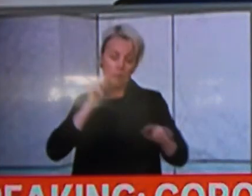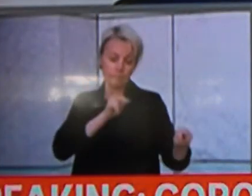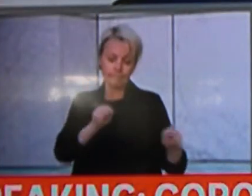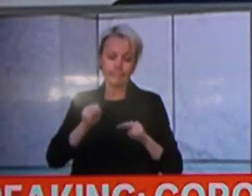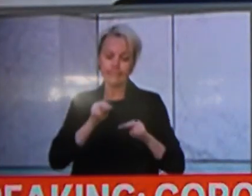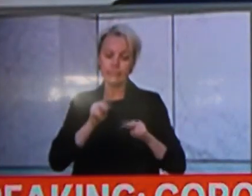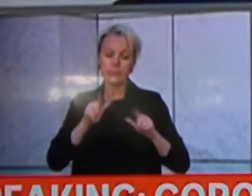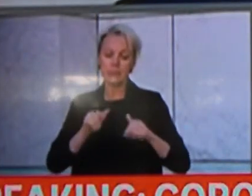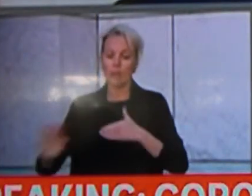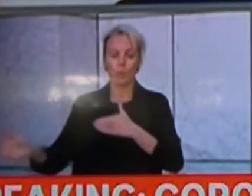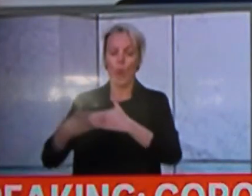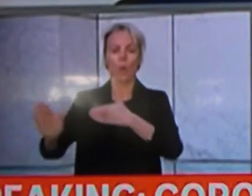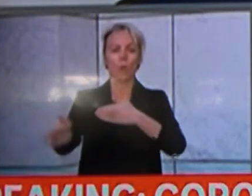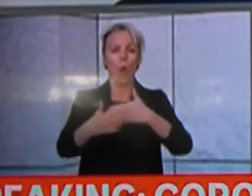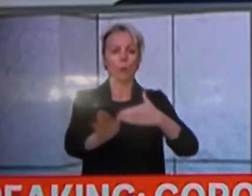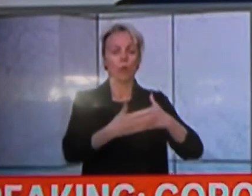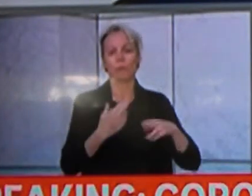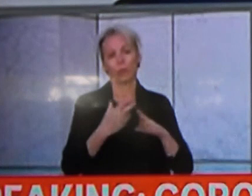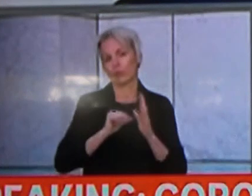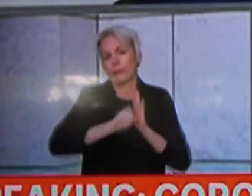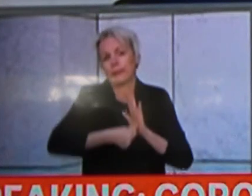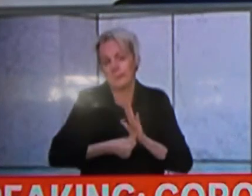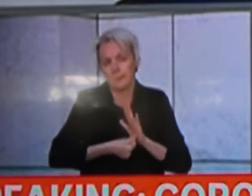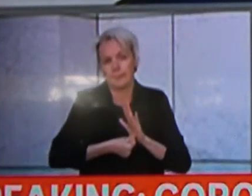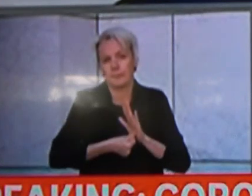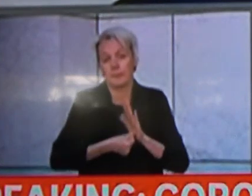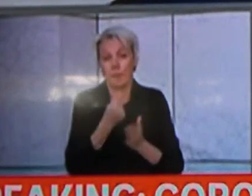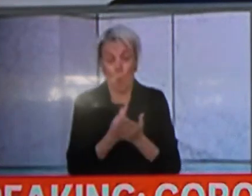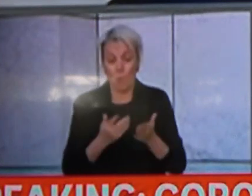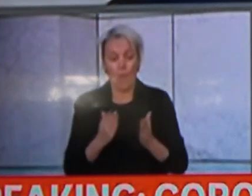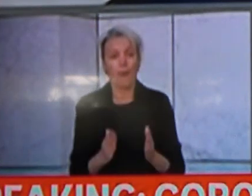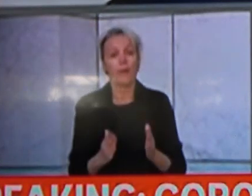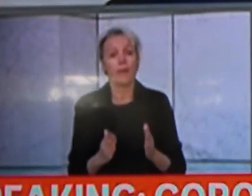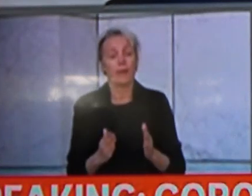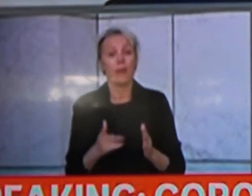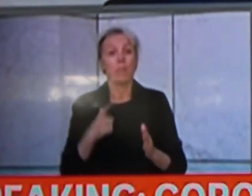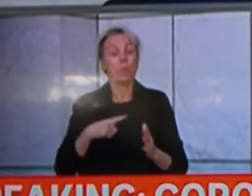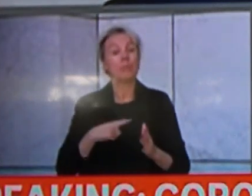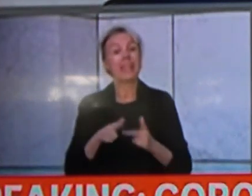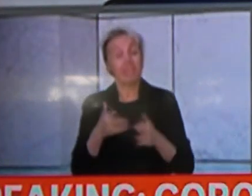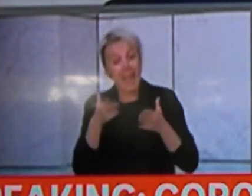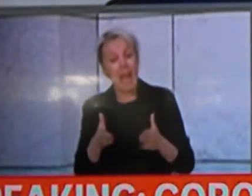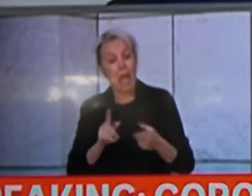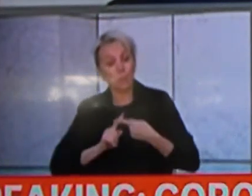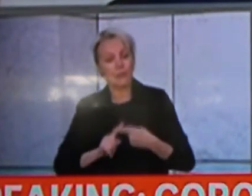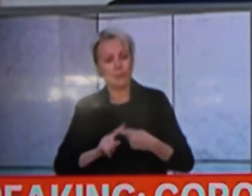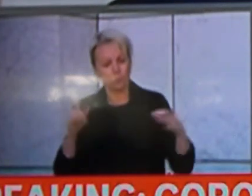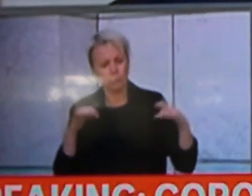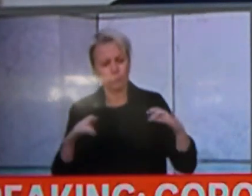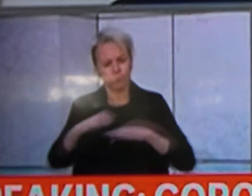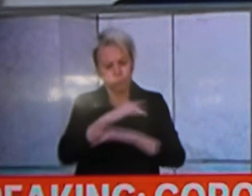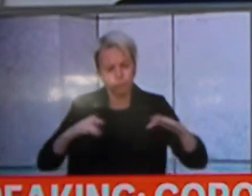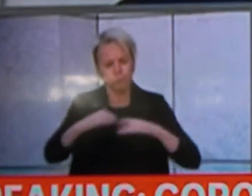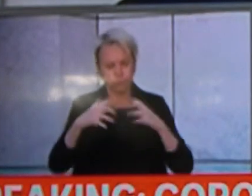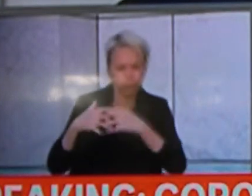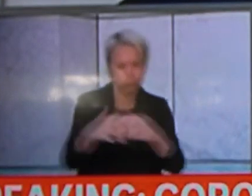unable to get a handle on that, then they are bringing on what would be their worst outcome. And there's a responsibility both of those